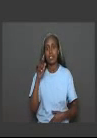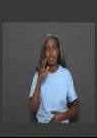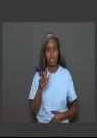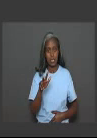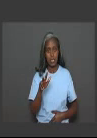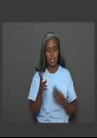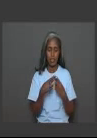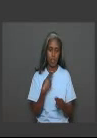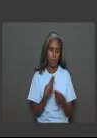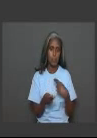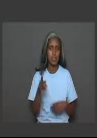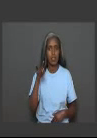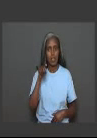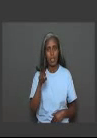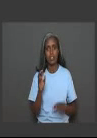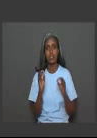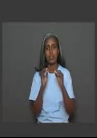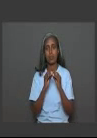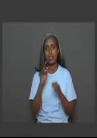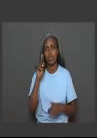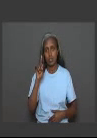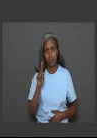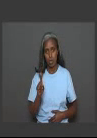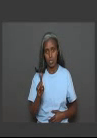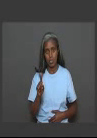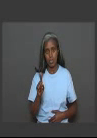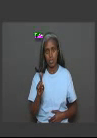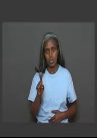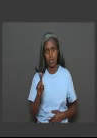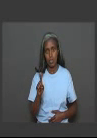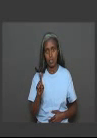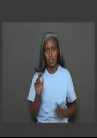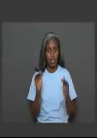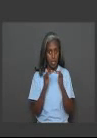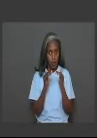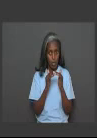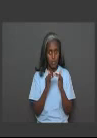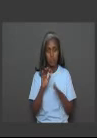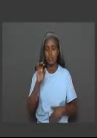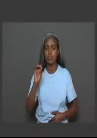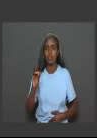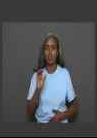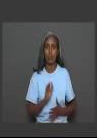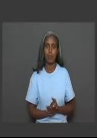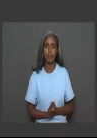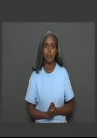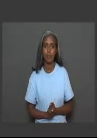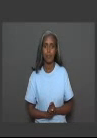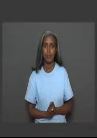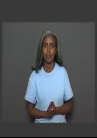3 times x plus 1 equals 0.